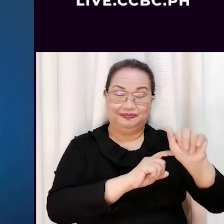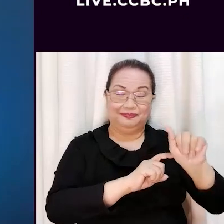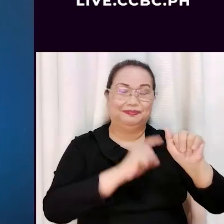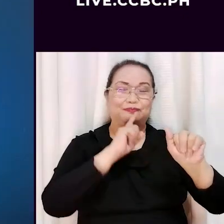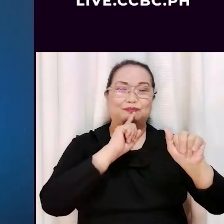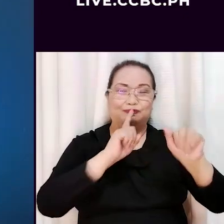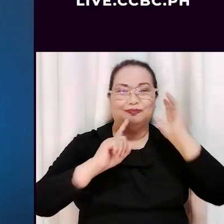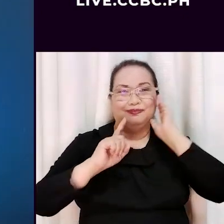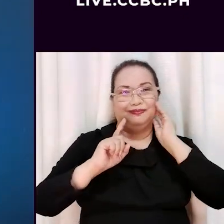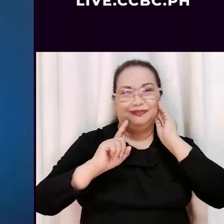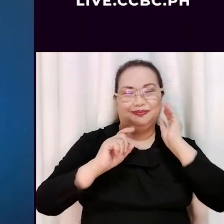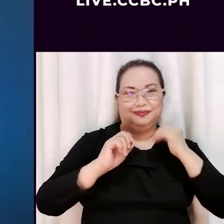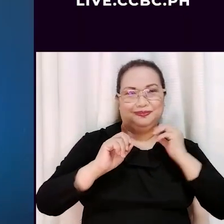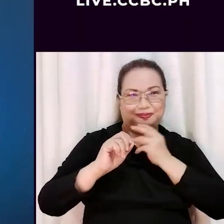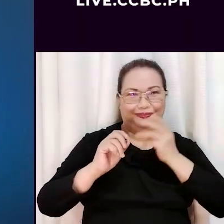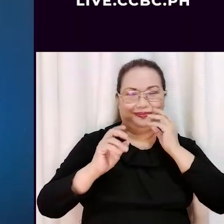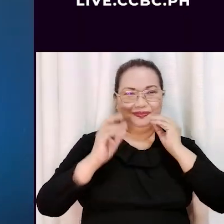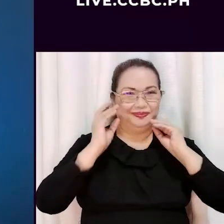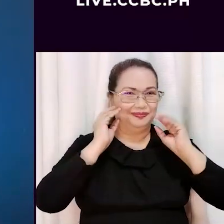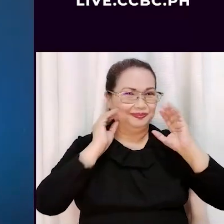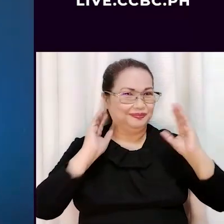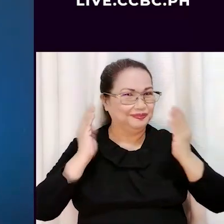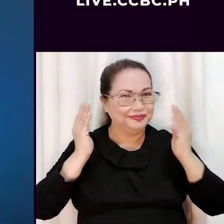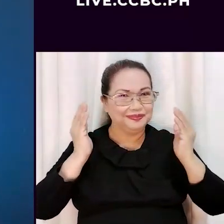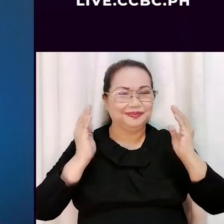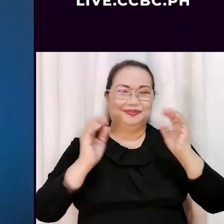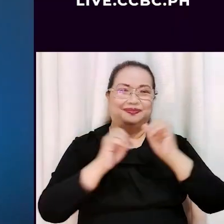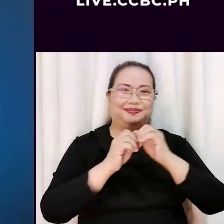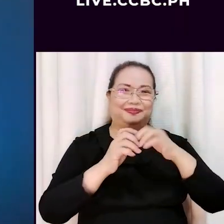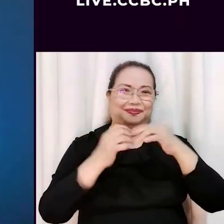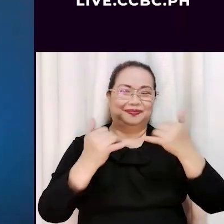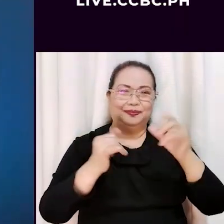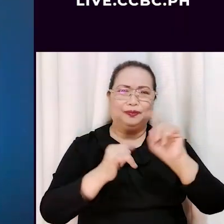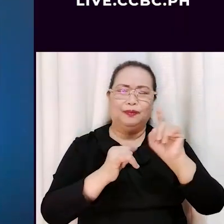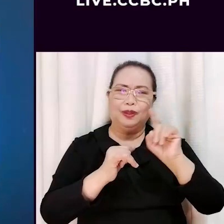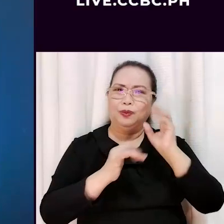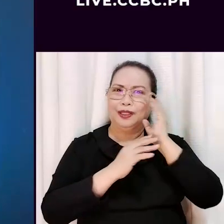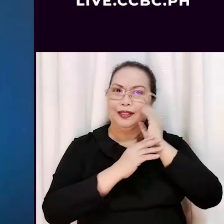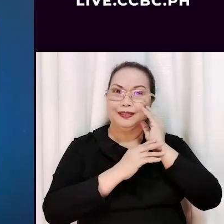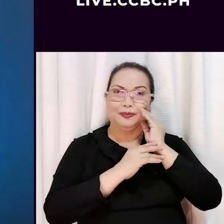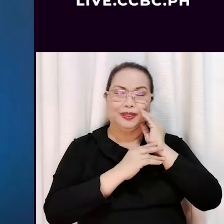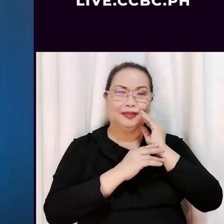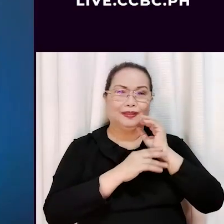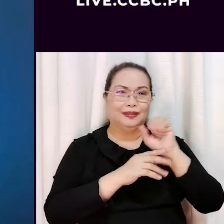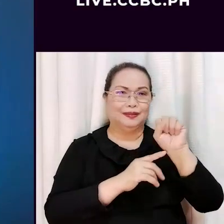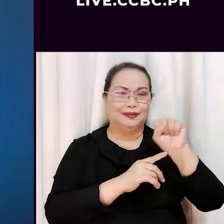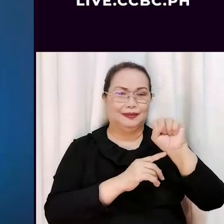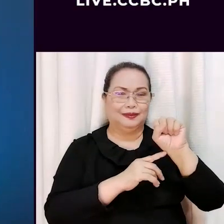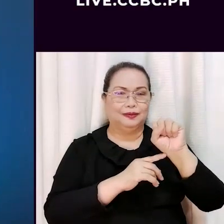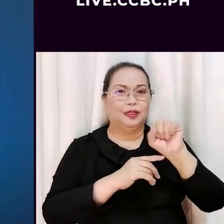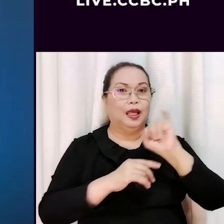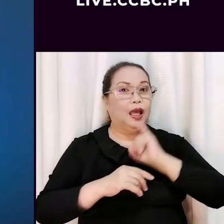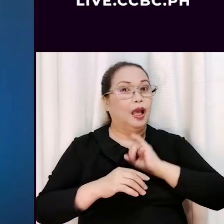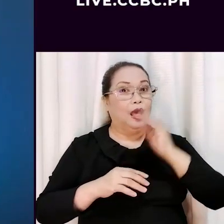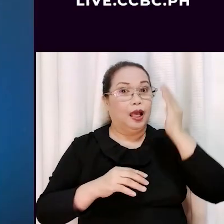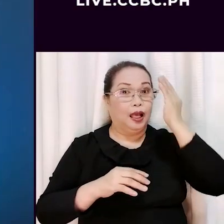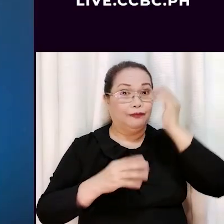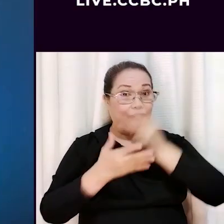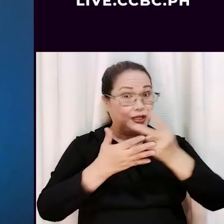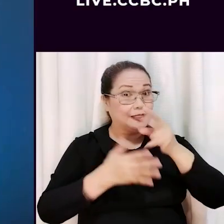to go through. Well, what were they going to go through? What were they going through? Verse 9. "I know your